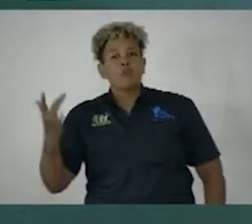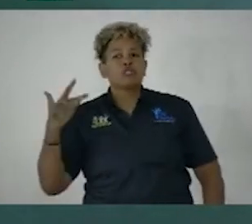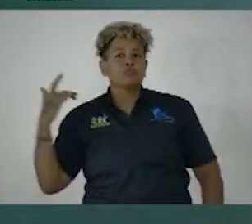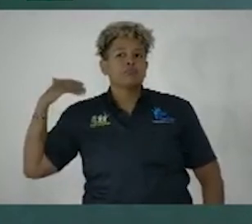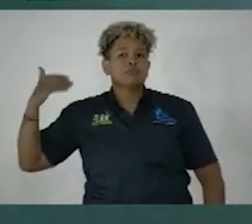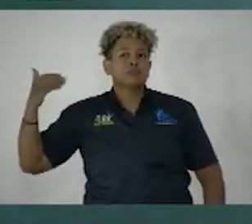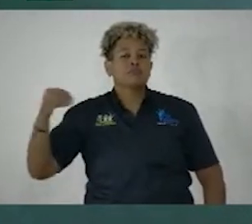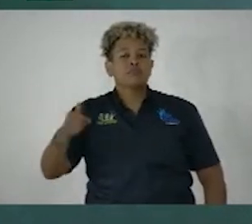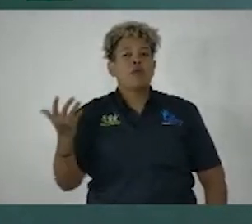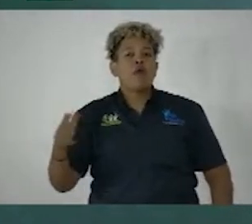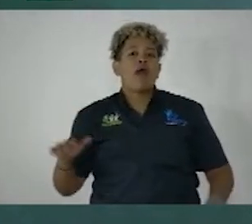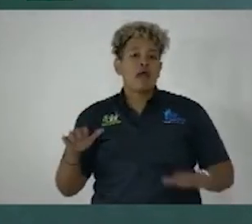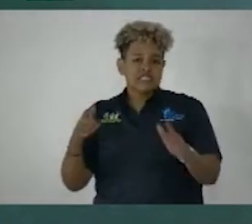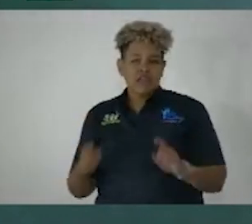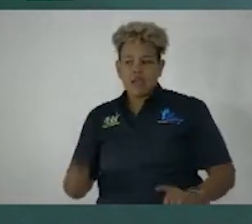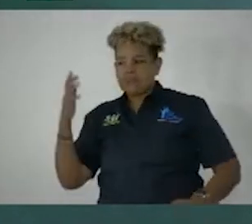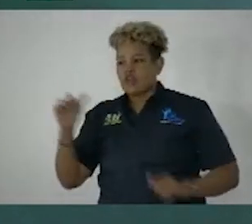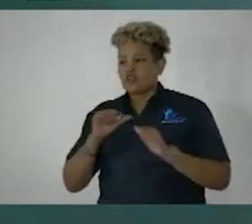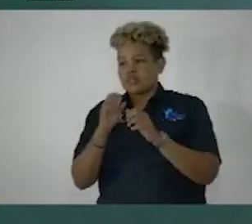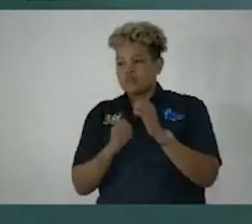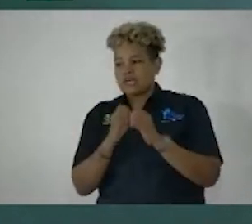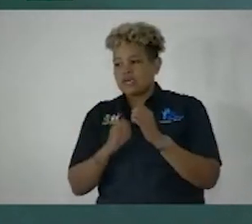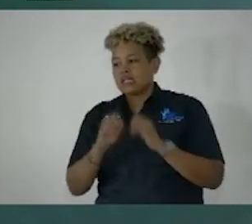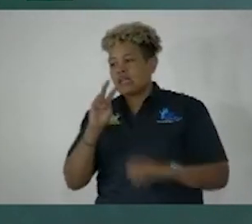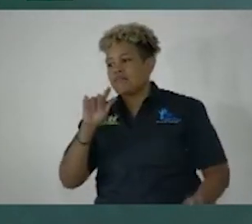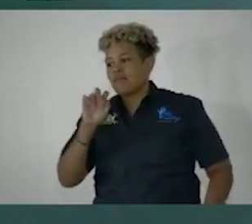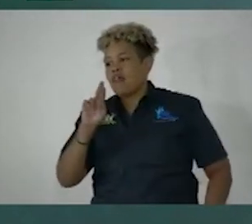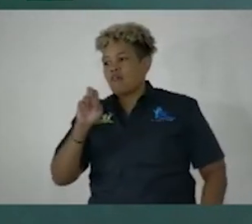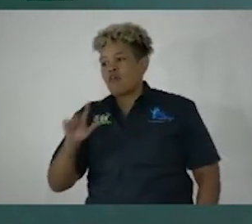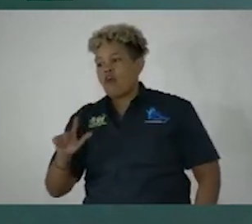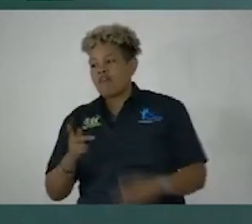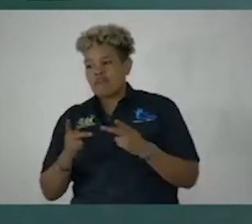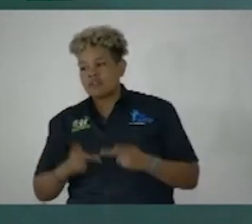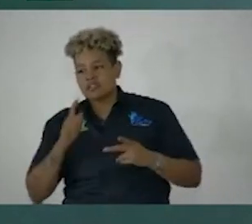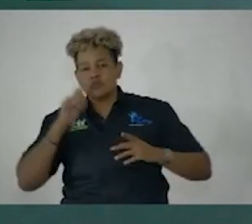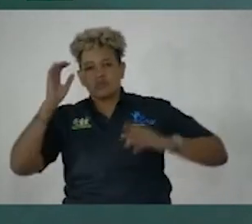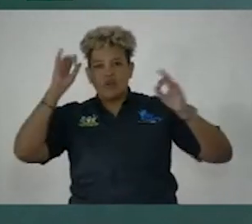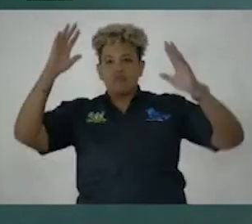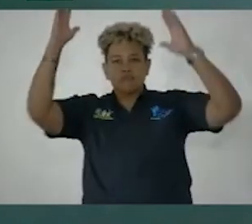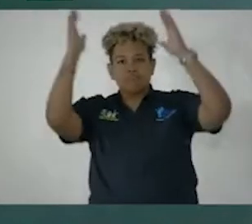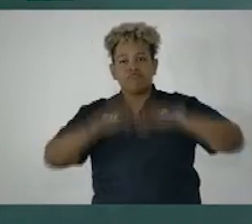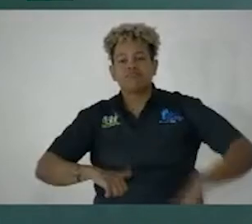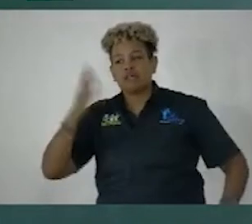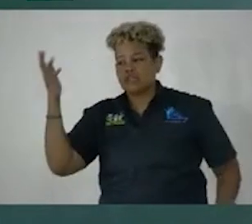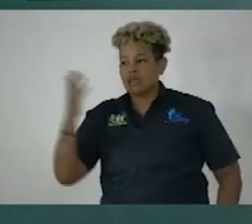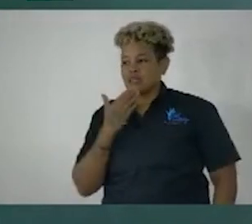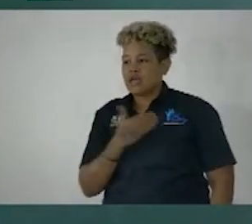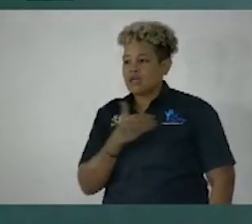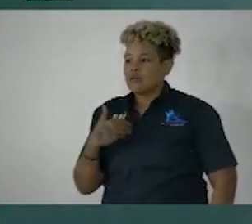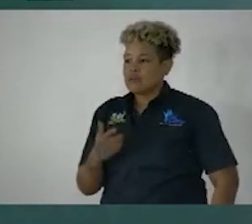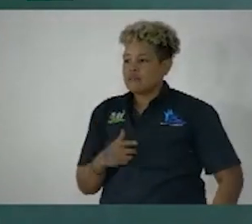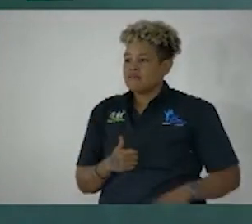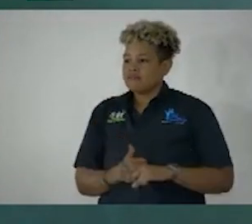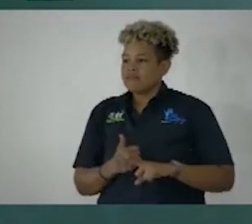what activities are taking place to maintain the facility, which has fallen into total disrepair. Thank you, Member.